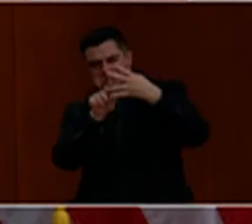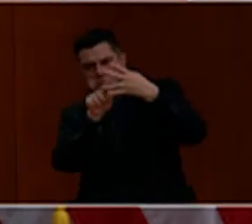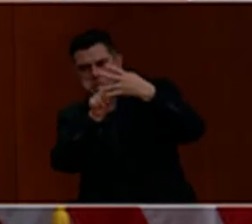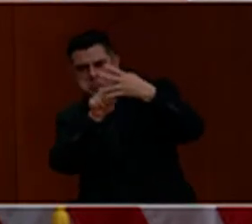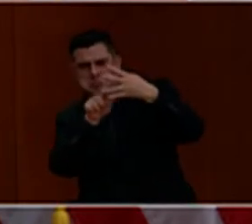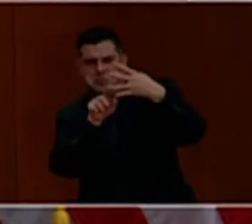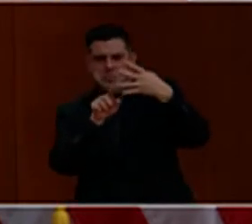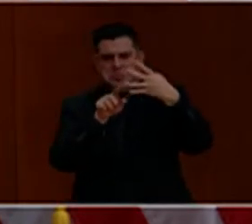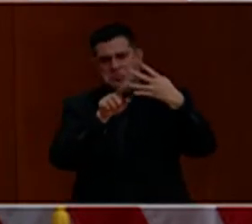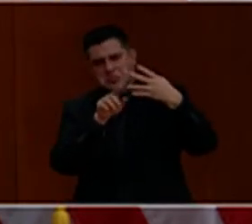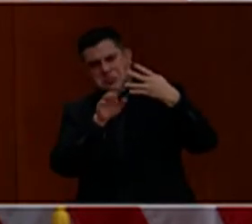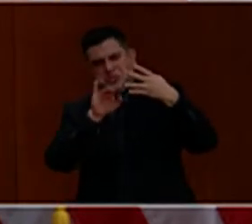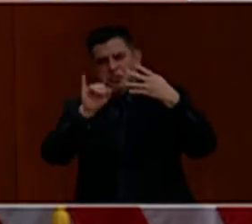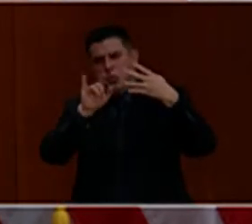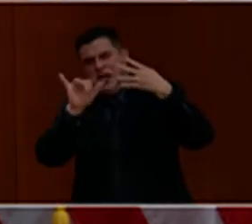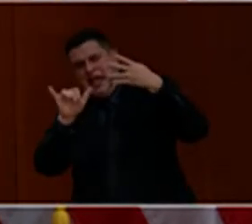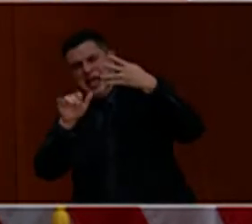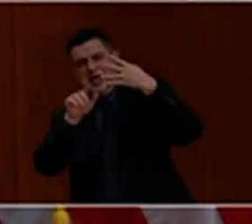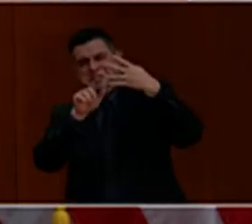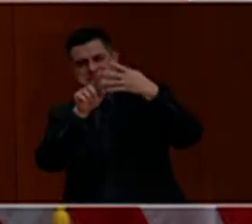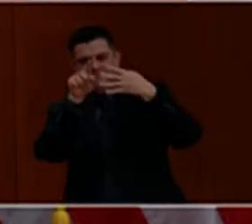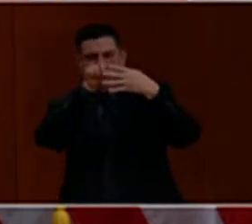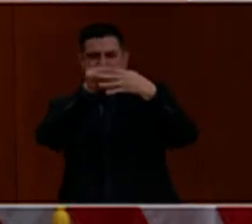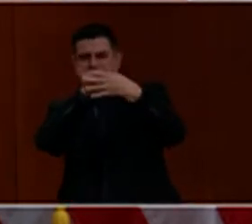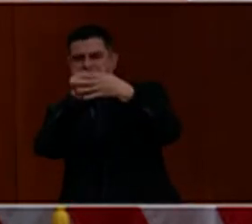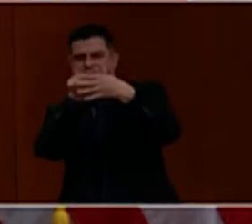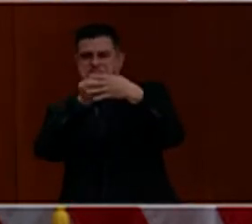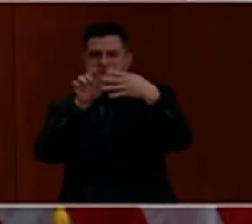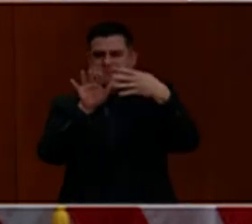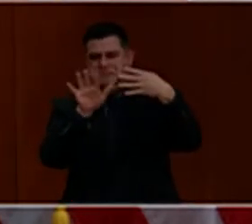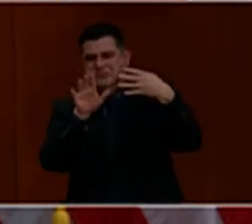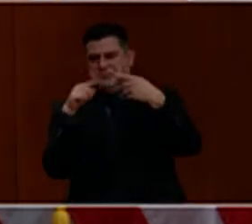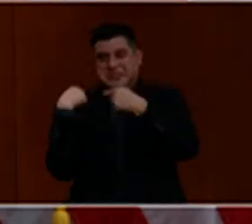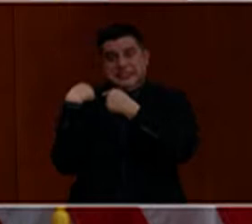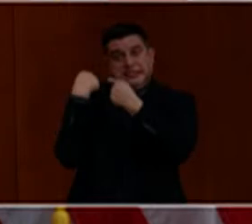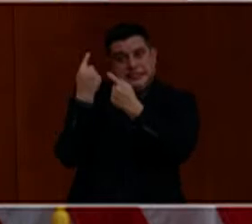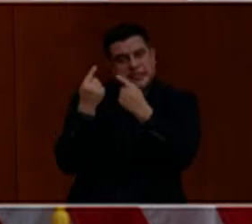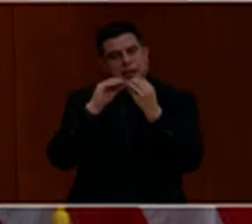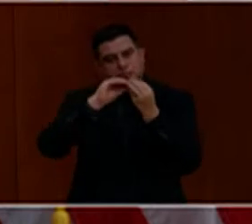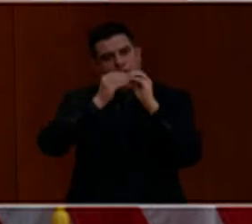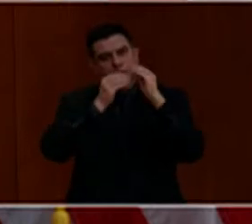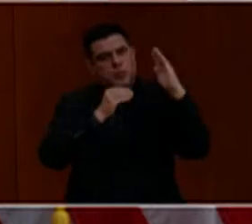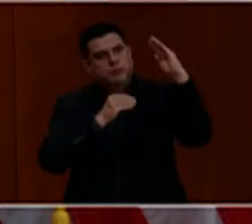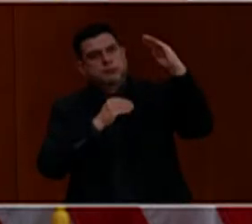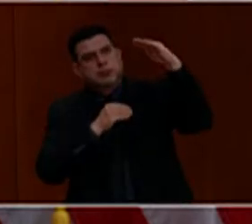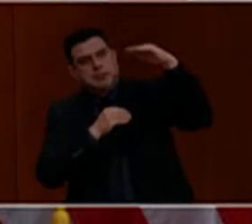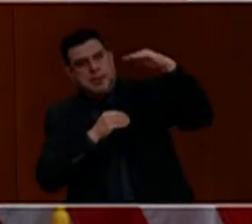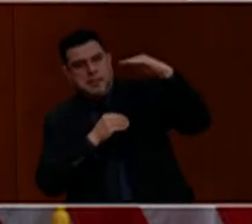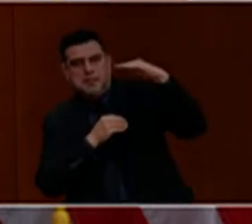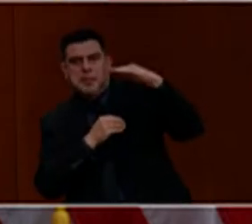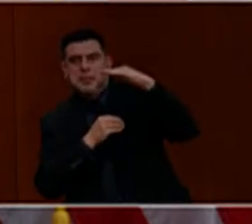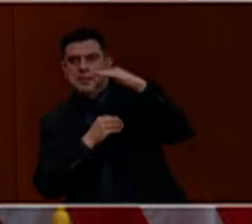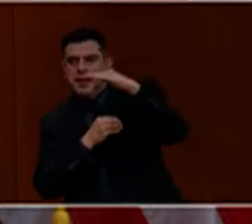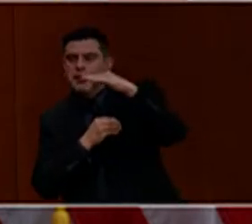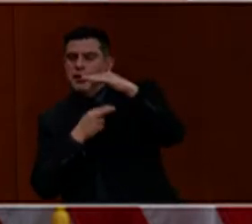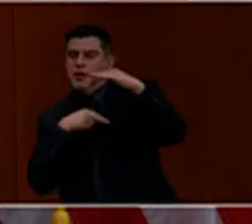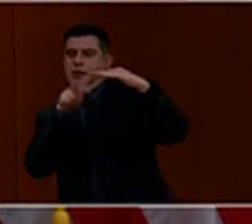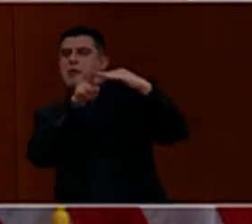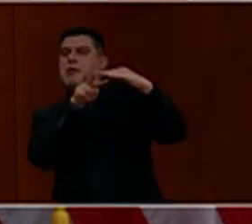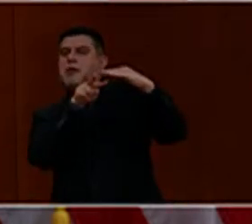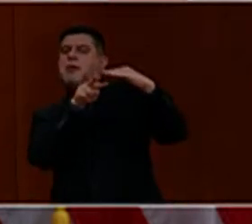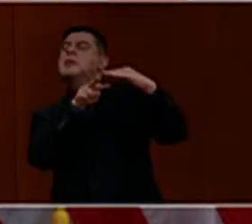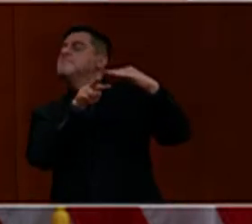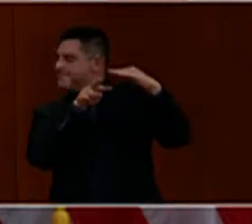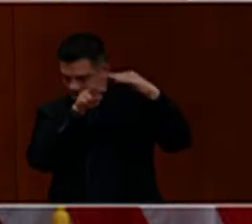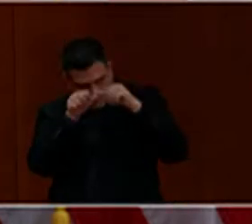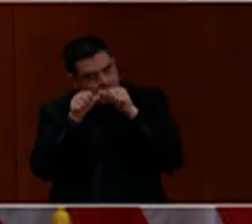July, and then it's just steadily been declining ever since. That is probably the best indicator that we have,